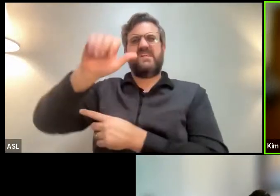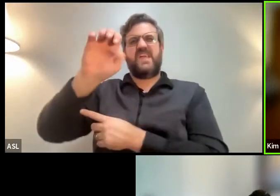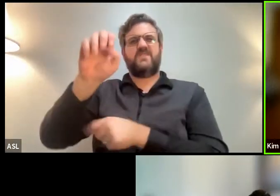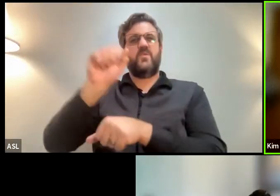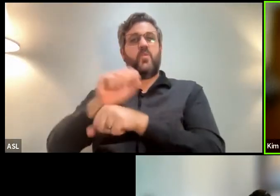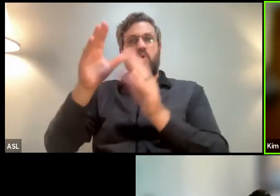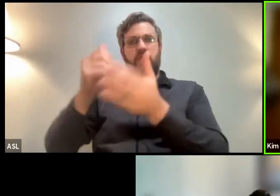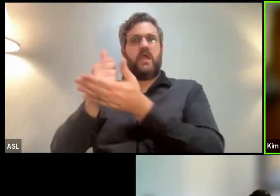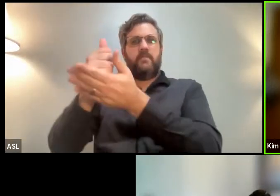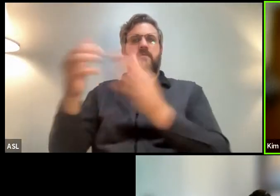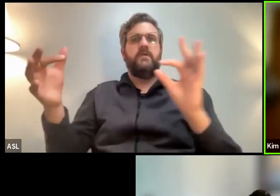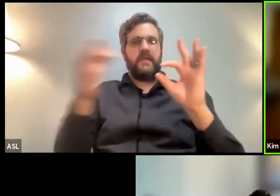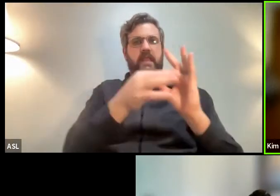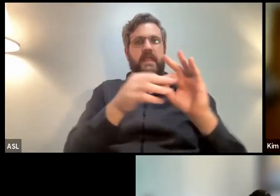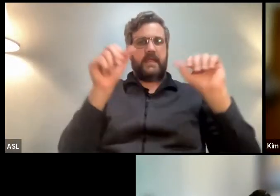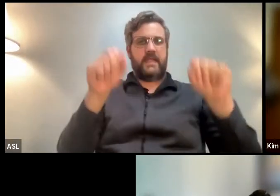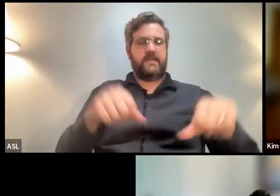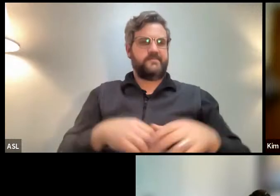get connected.